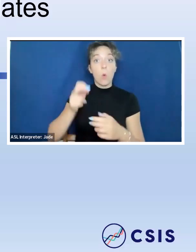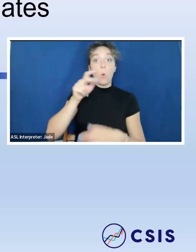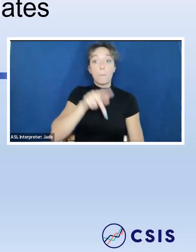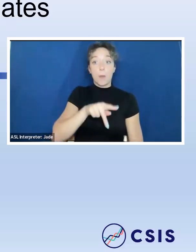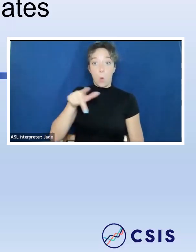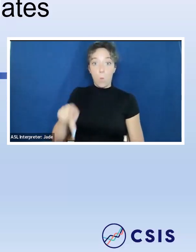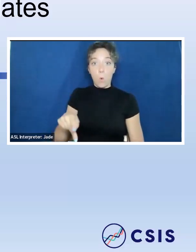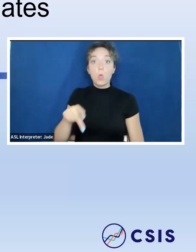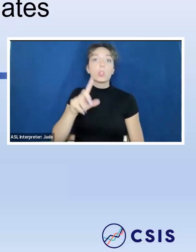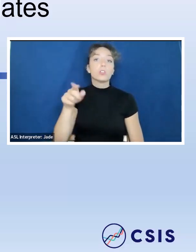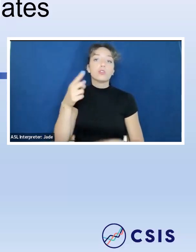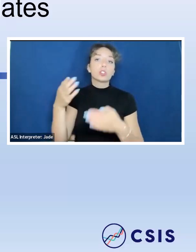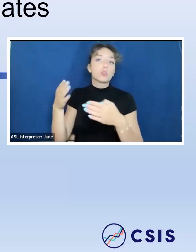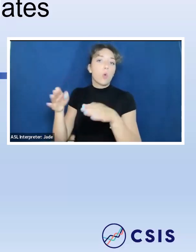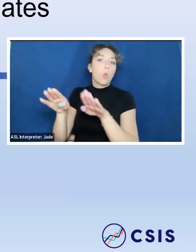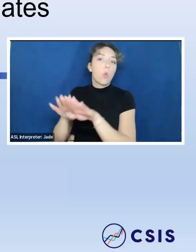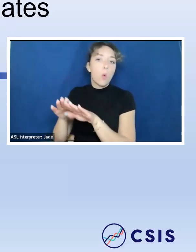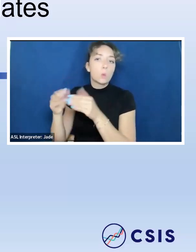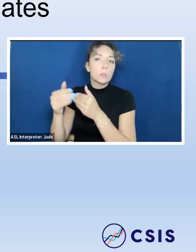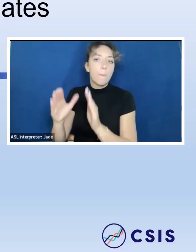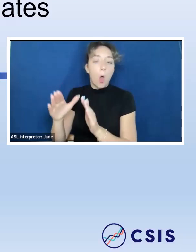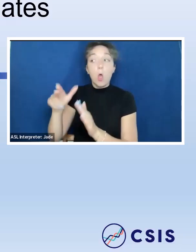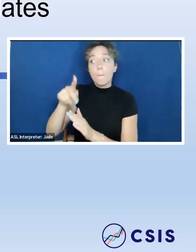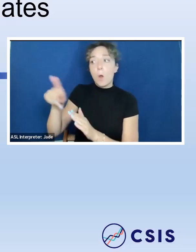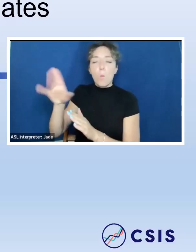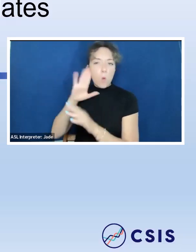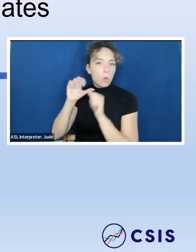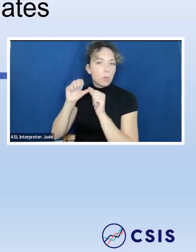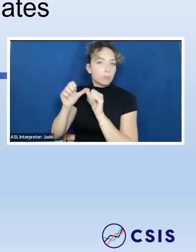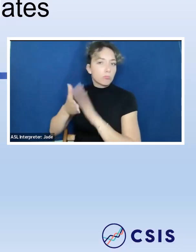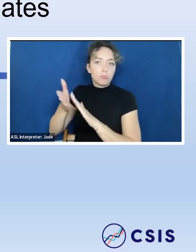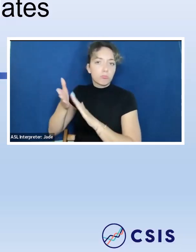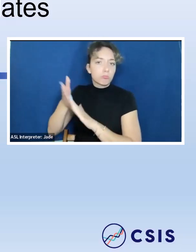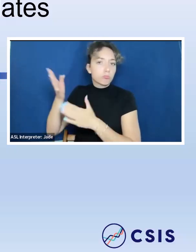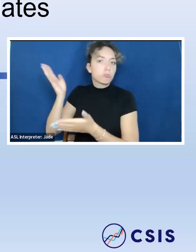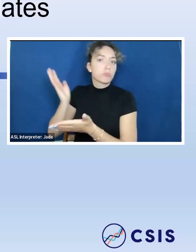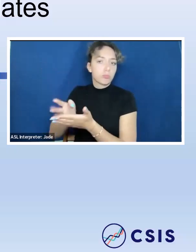out and the PowerPoint will still continue to download.